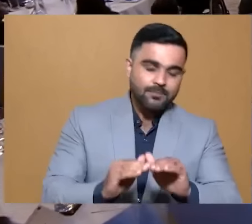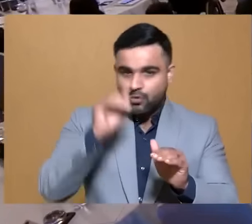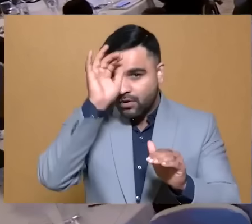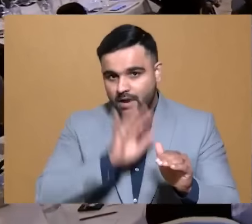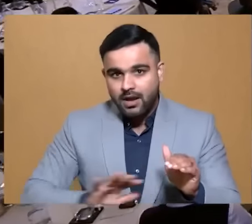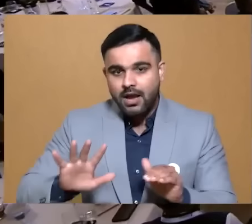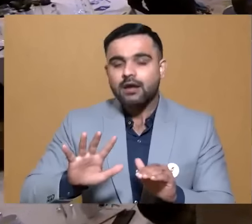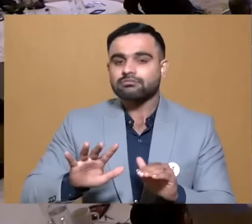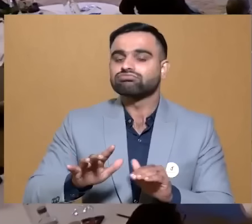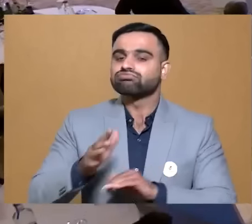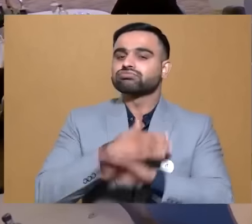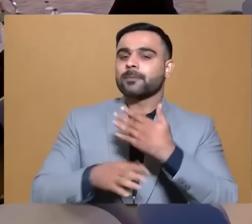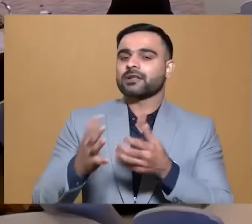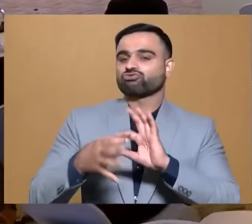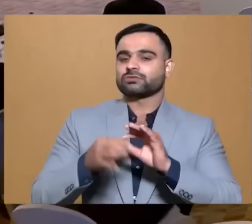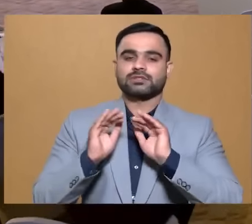India's para-athletes.